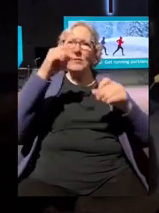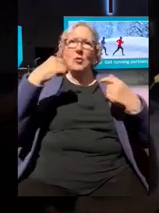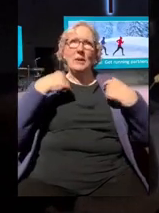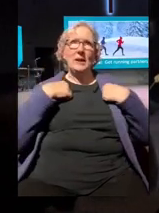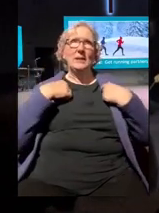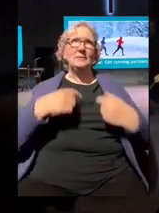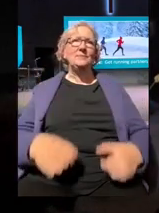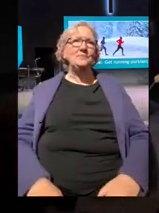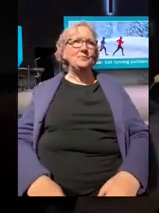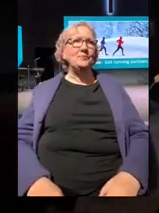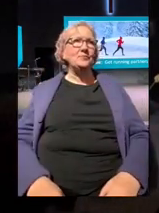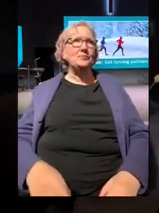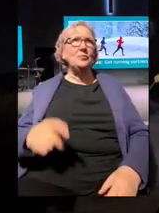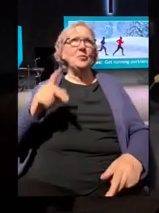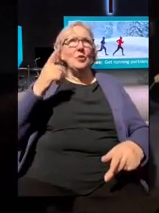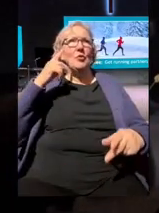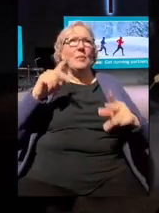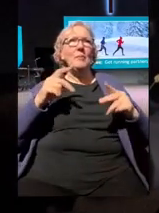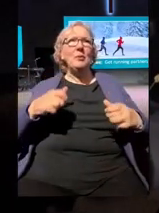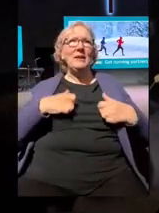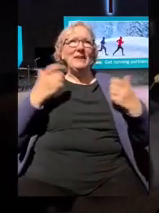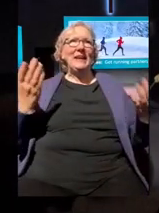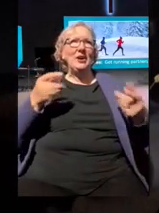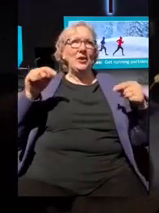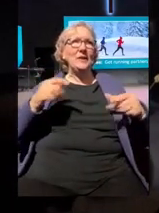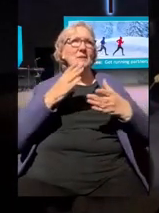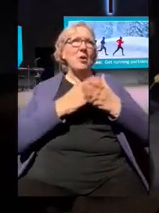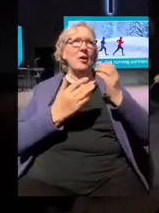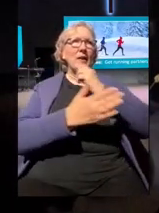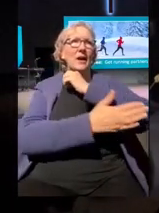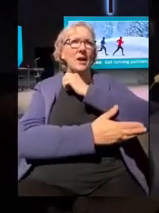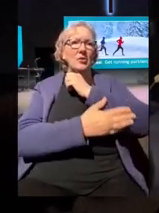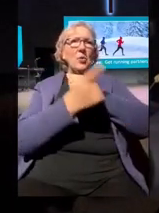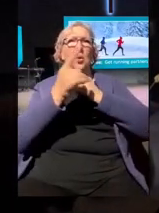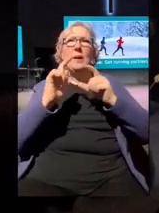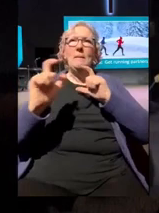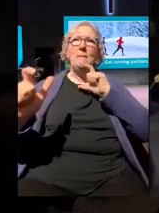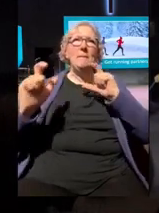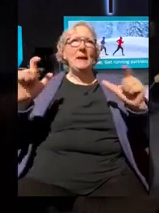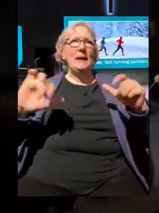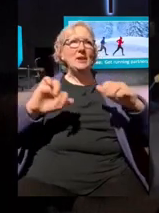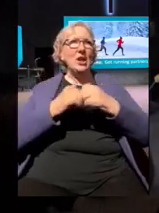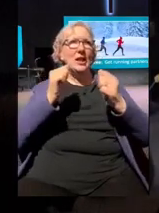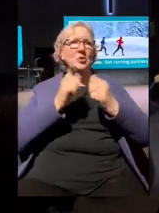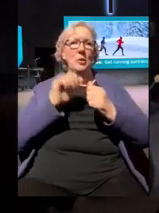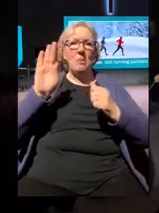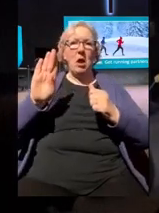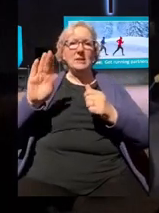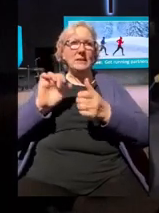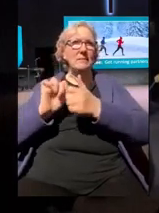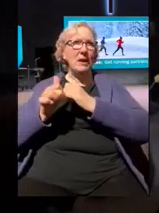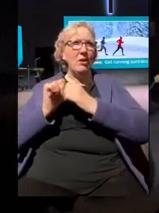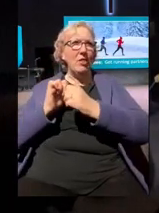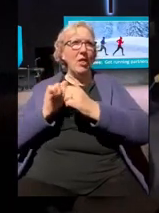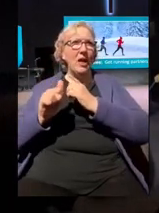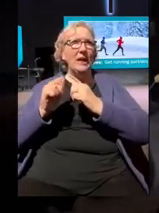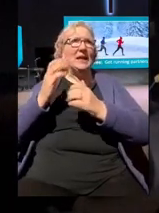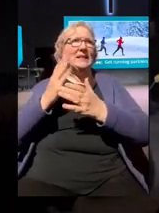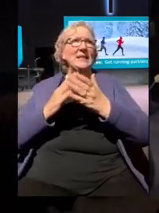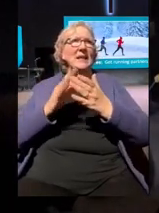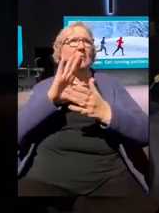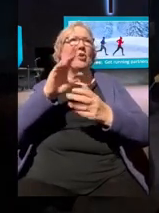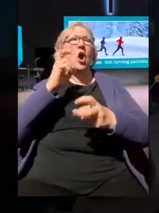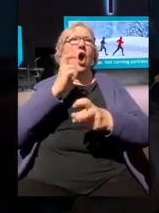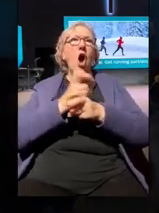part of the country, one of the biggest challenges, I think, with running the Boston Marathon is that some of your hardest